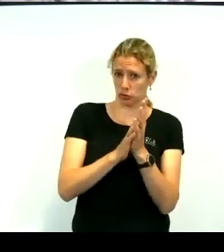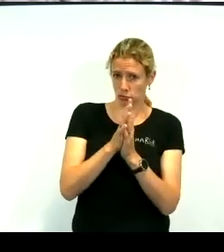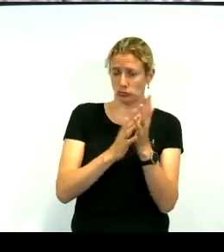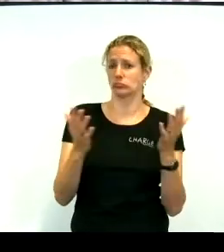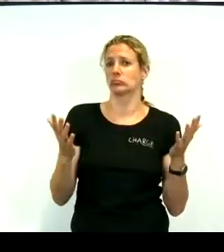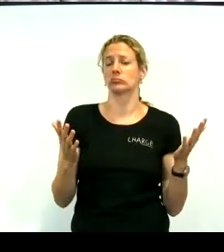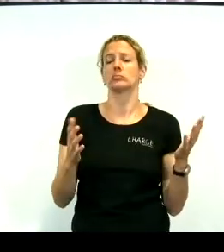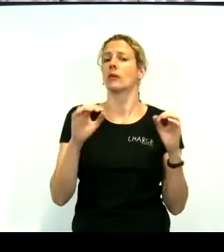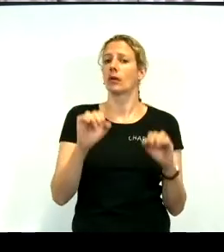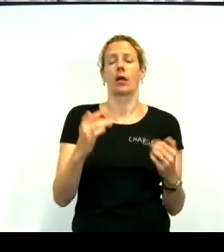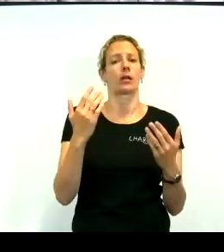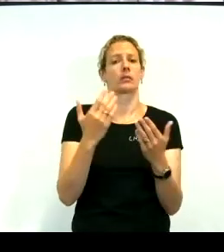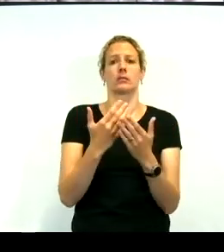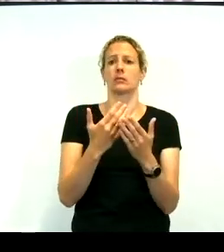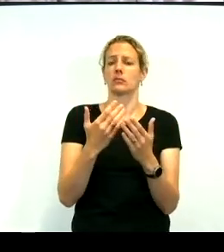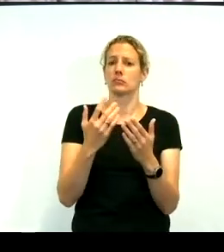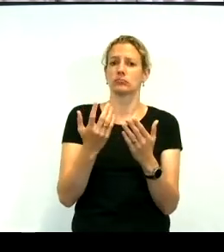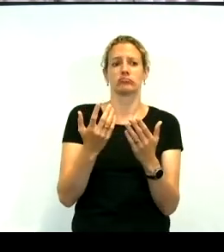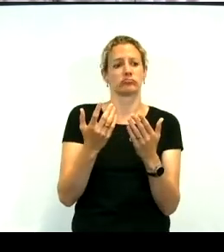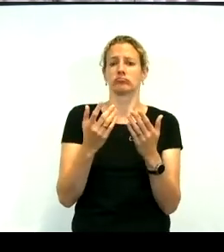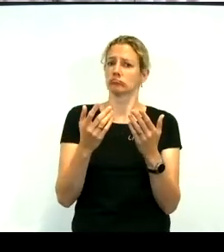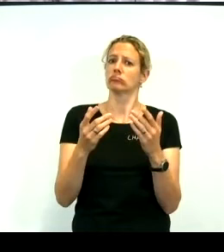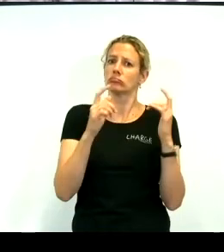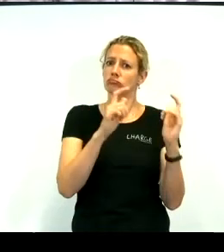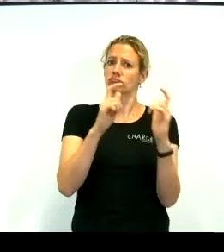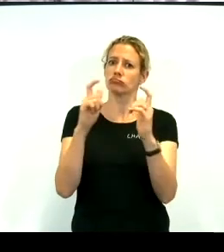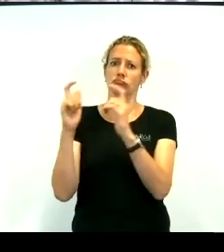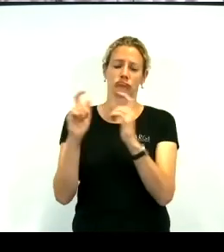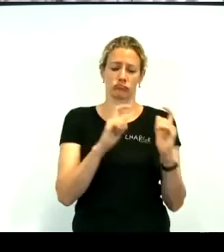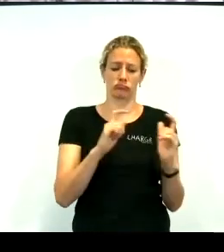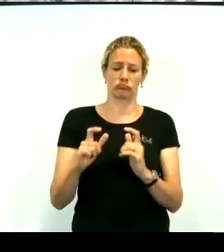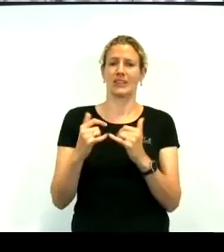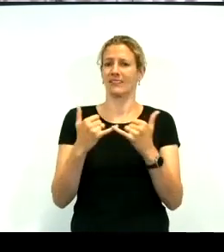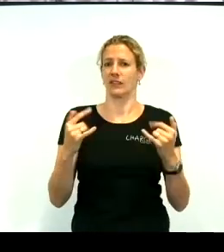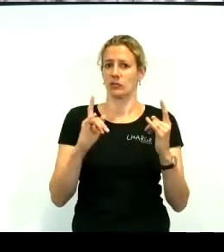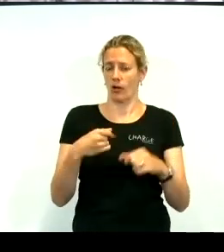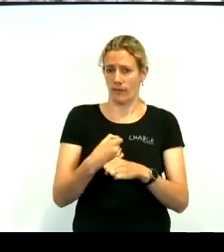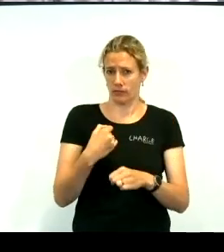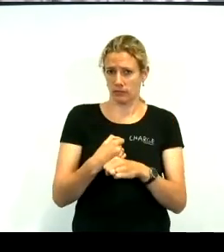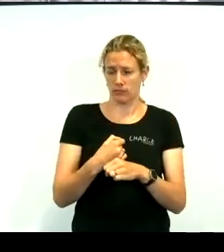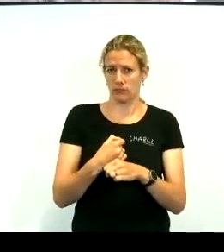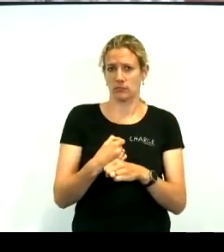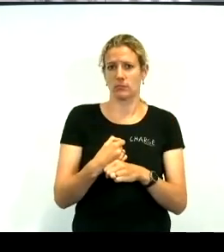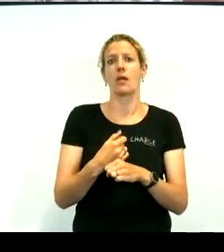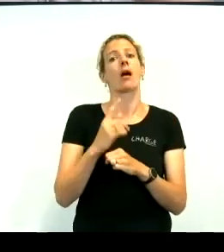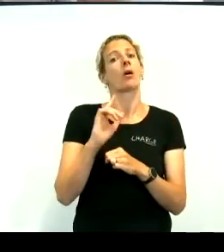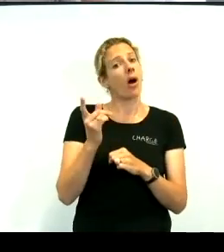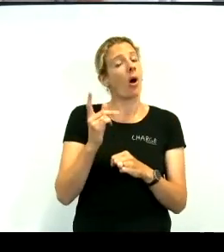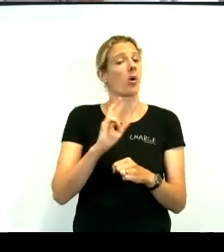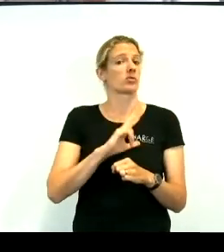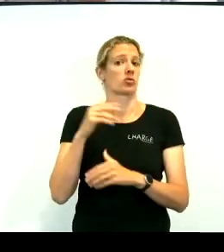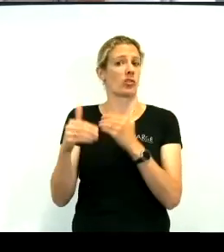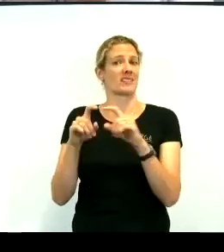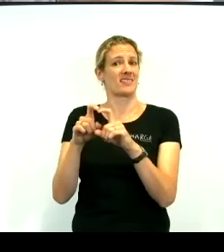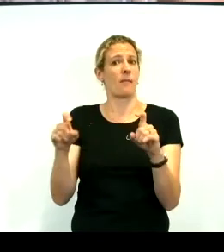also build a social story into that about taking turns and different children being first and second. But I